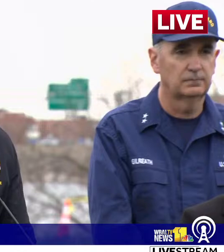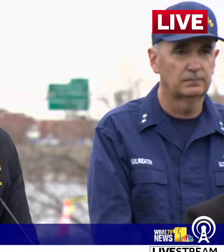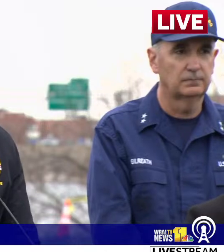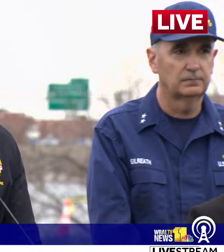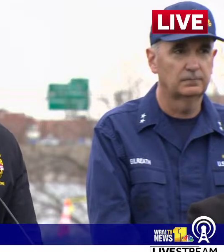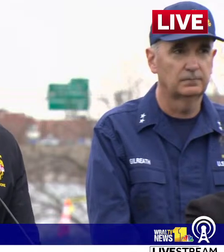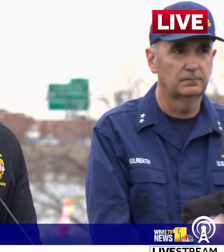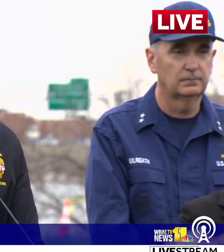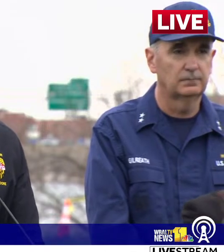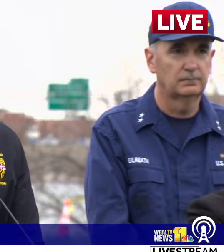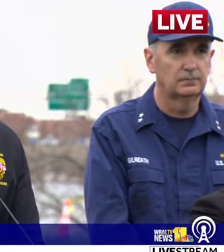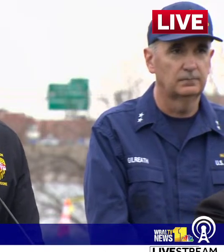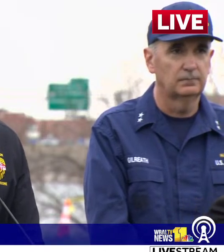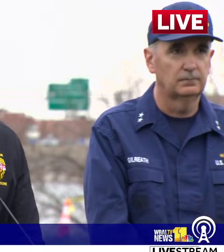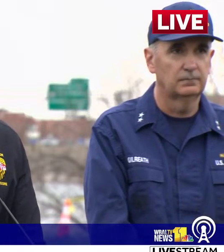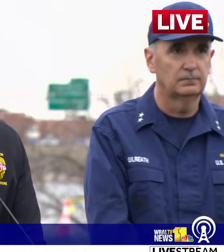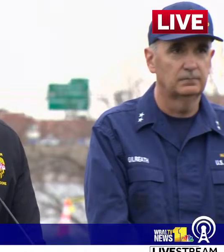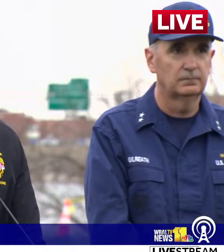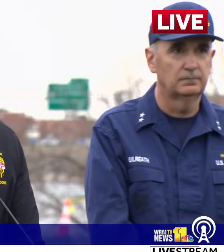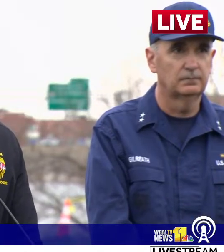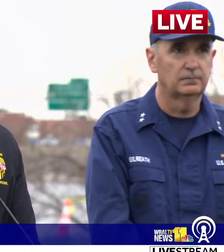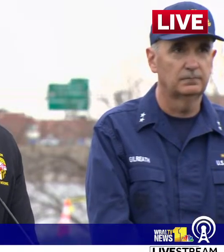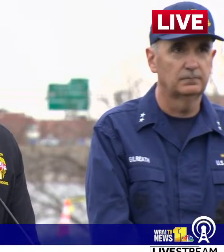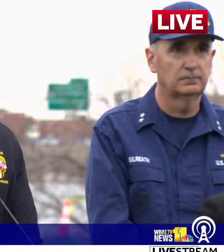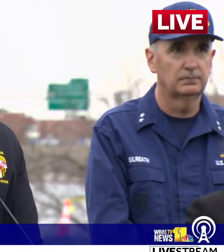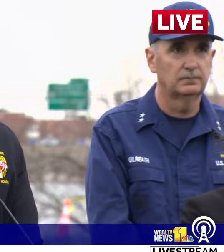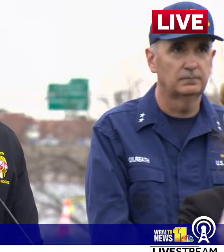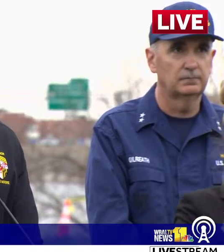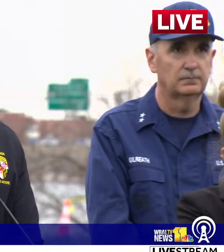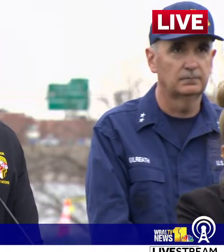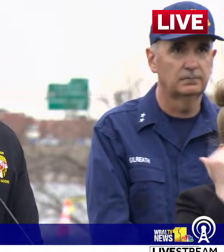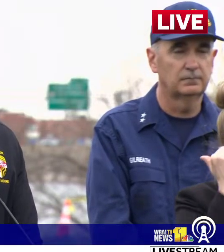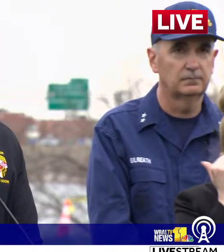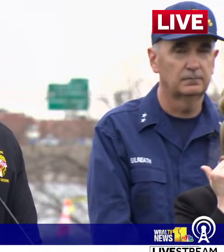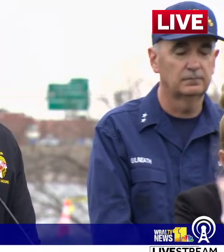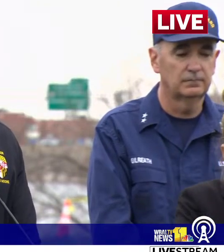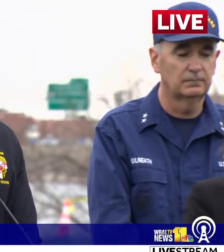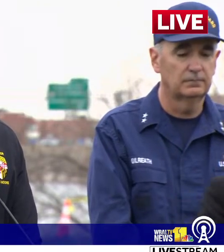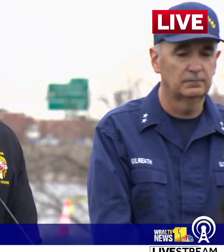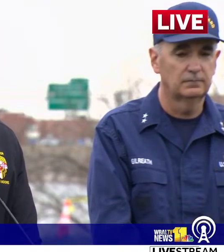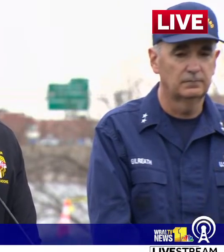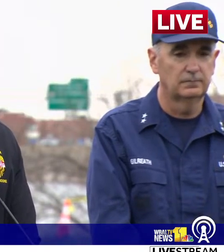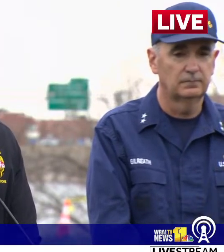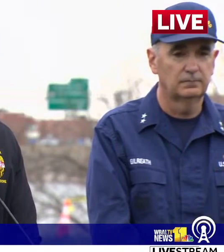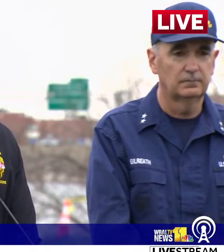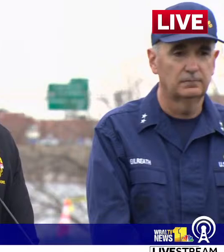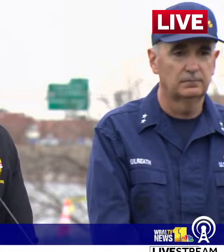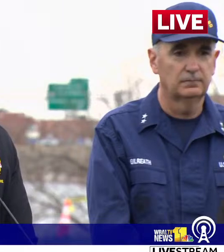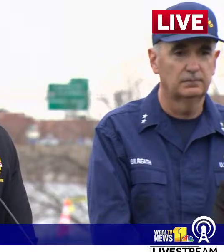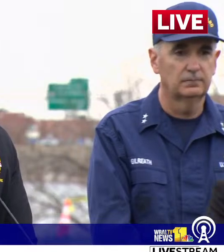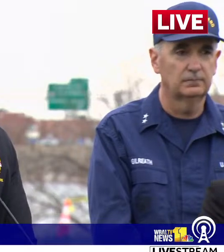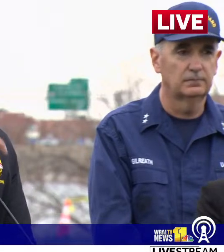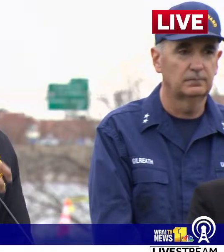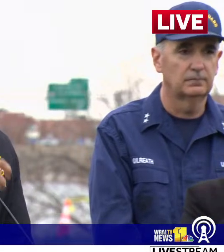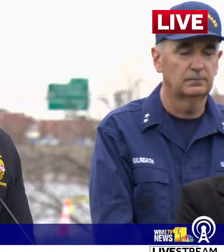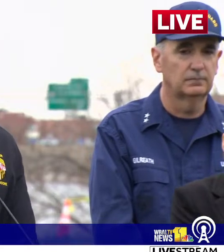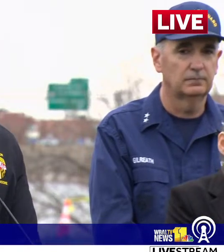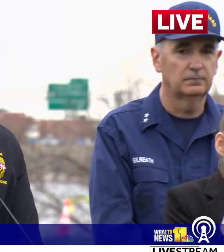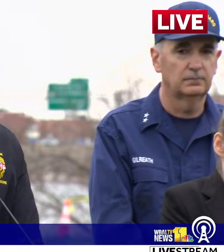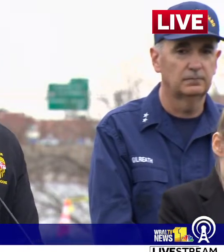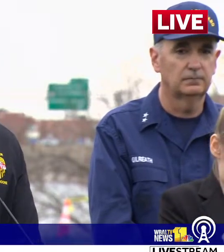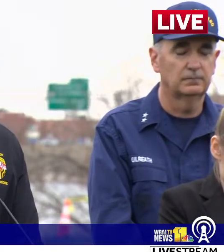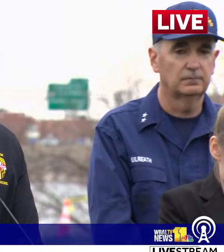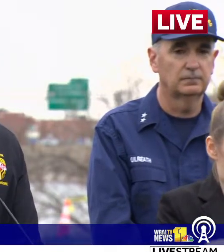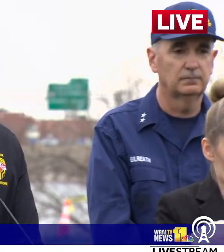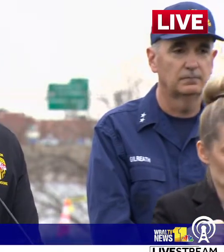we need to do in order to clear the channel. But we do know that even with that, it's still going to take a little bit of time to first ensure that